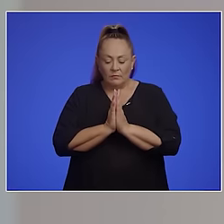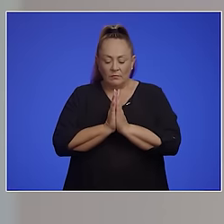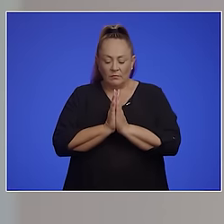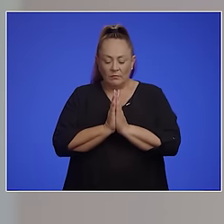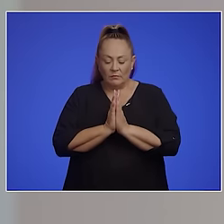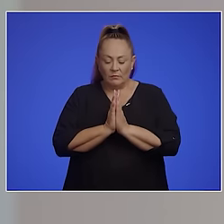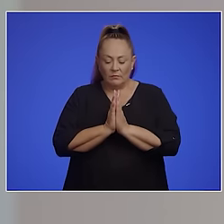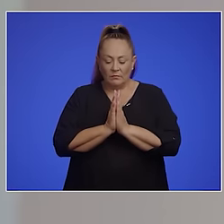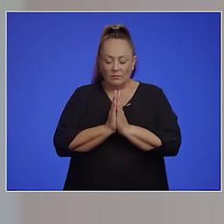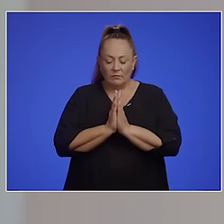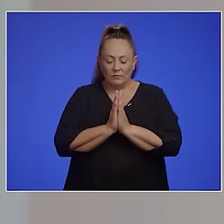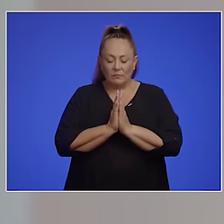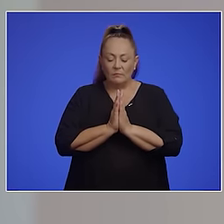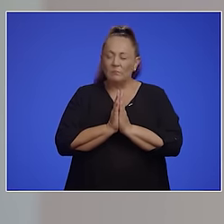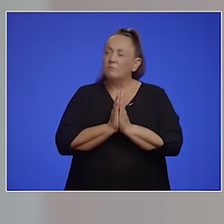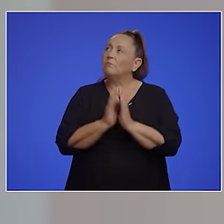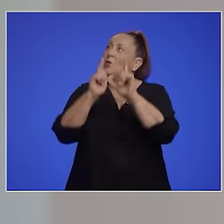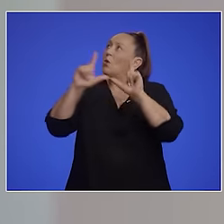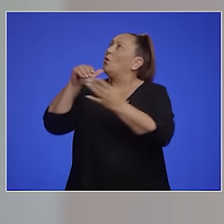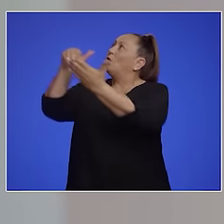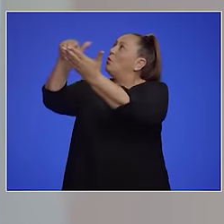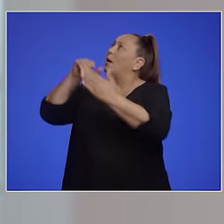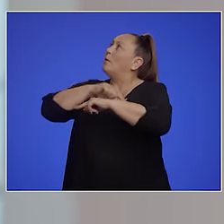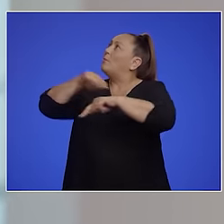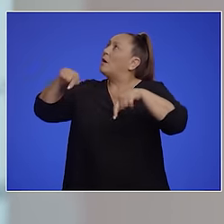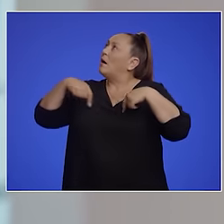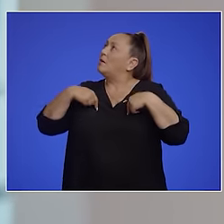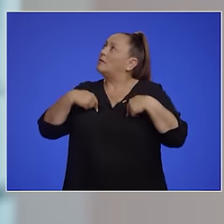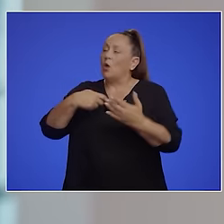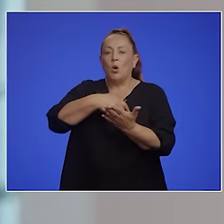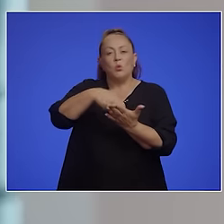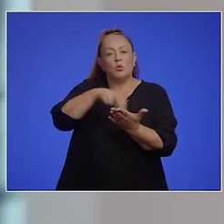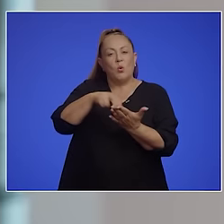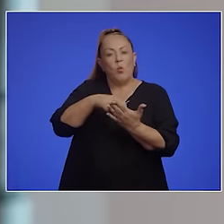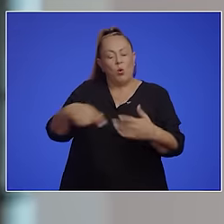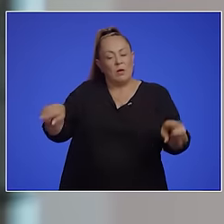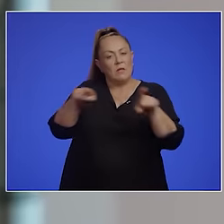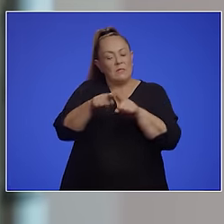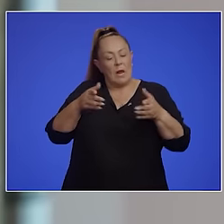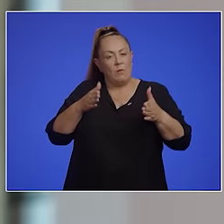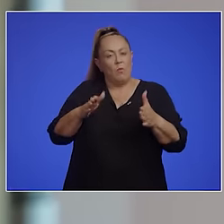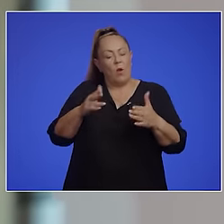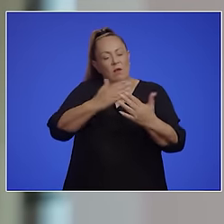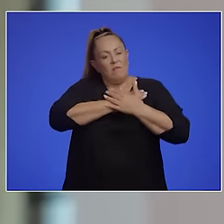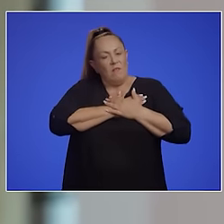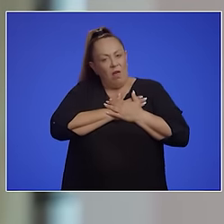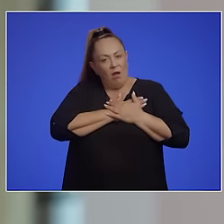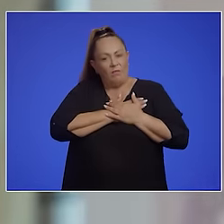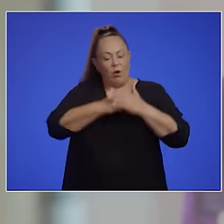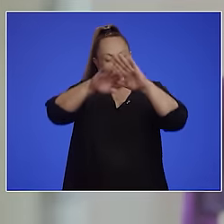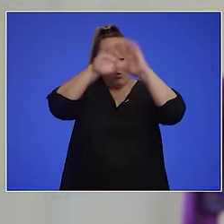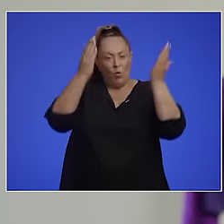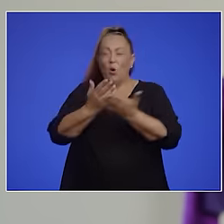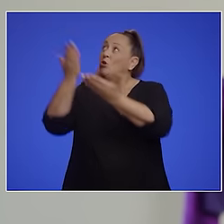By Your help we beseech You, Lord our God, may we walk eagerly in that same charity with which, out of love for the